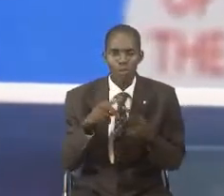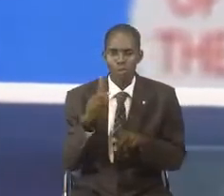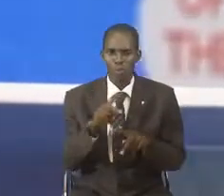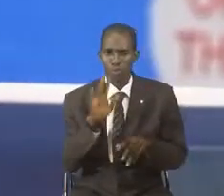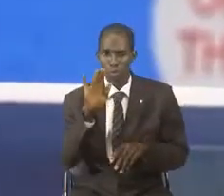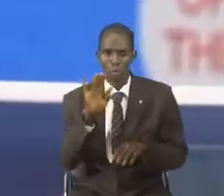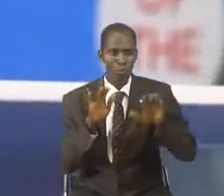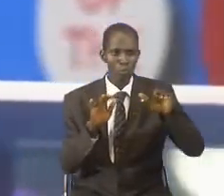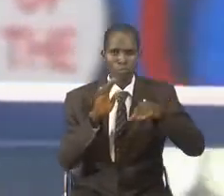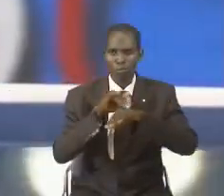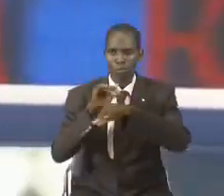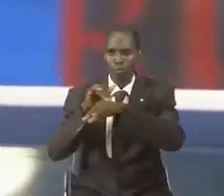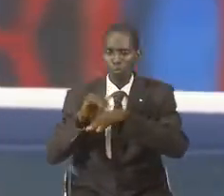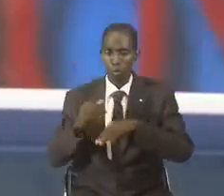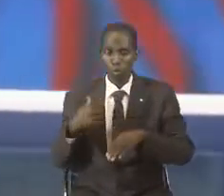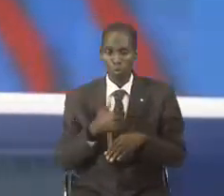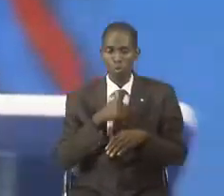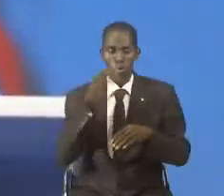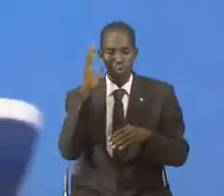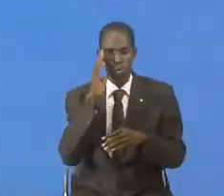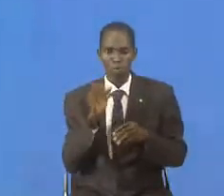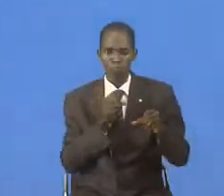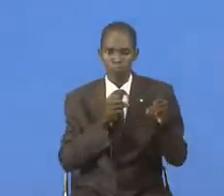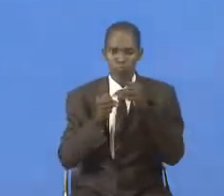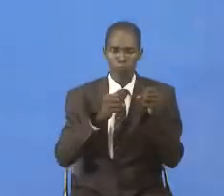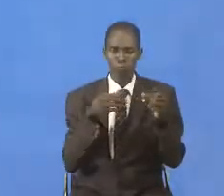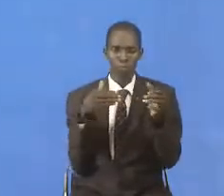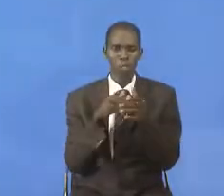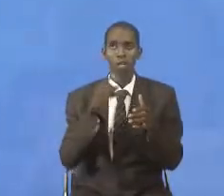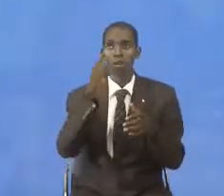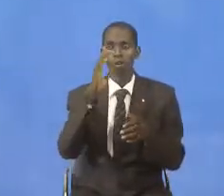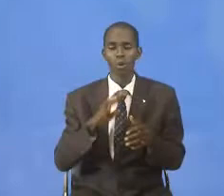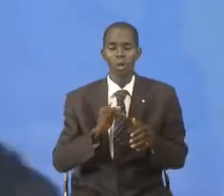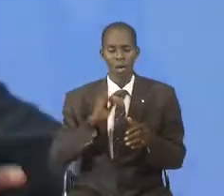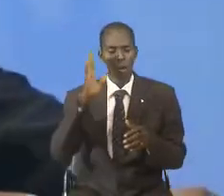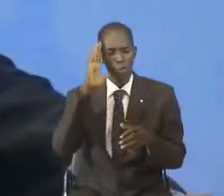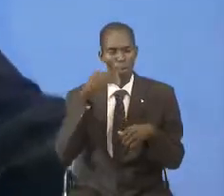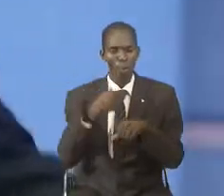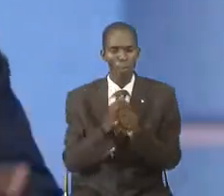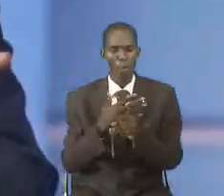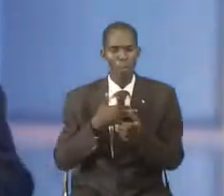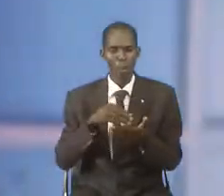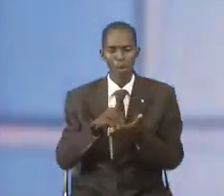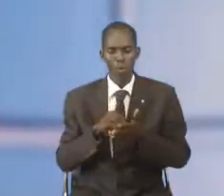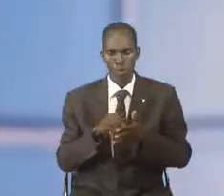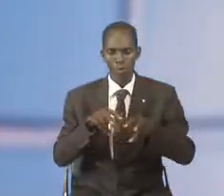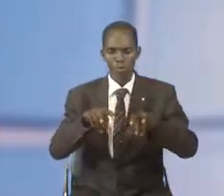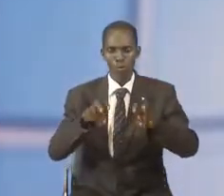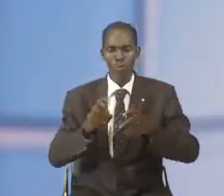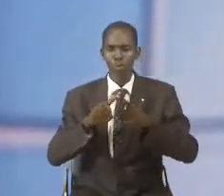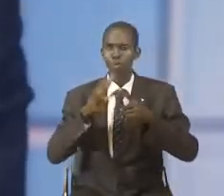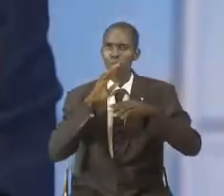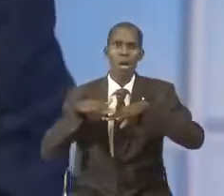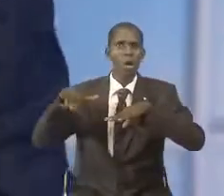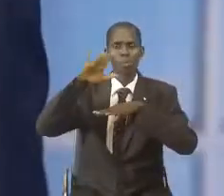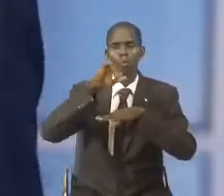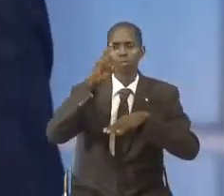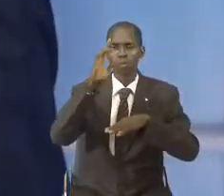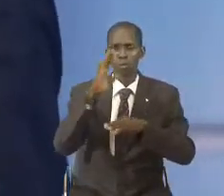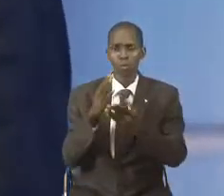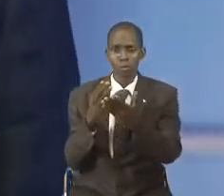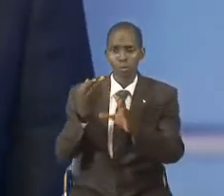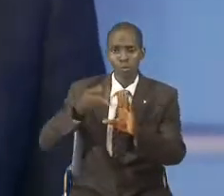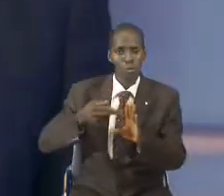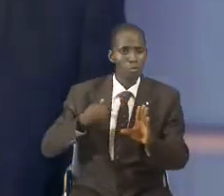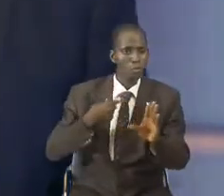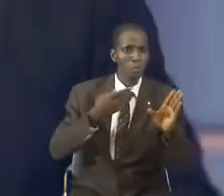And he began to say, we're going to rebel. I'm going to fight against God. I'm going to lift up my throne above the throne